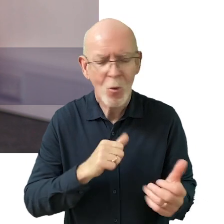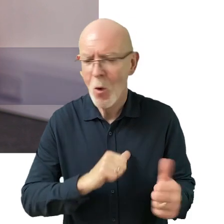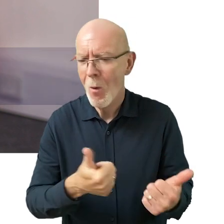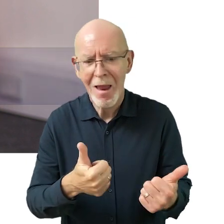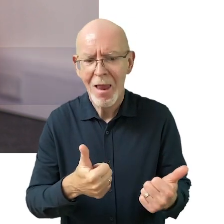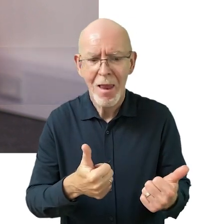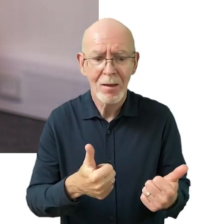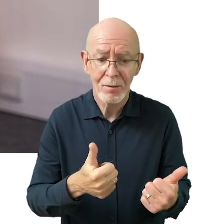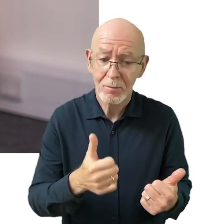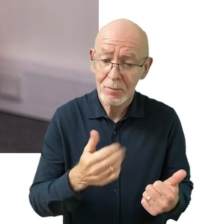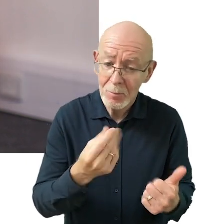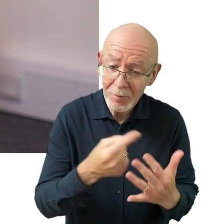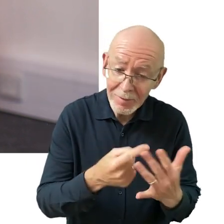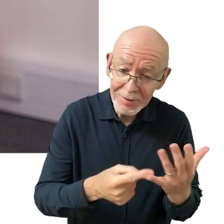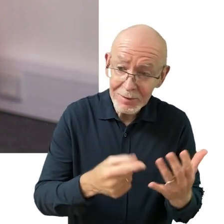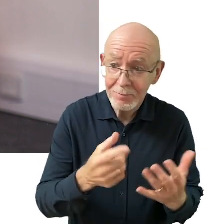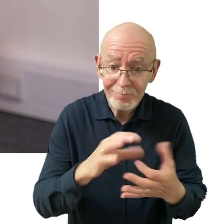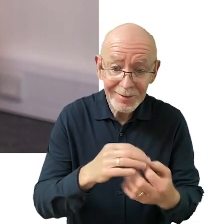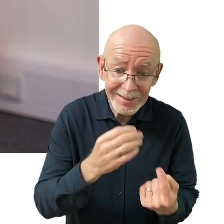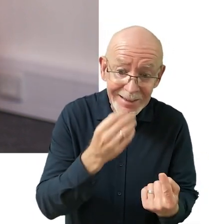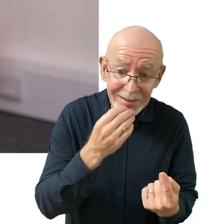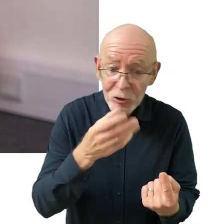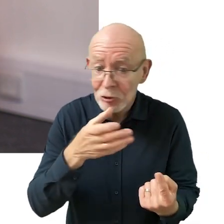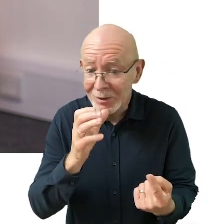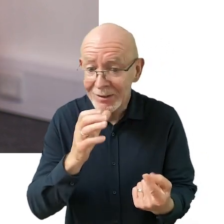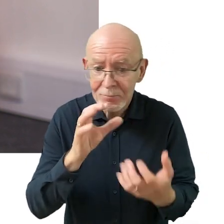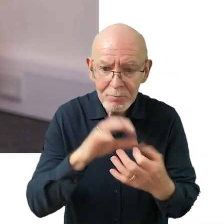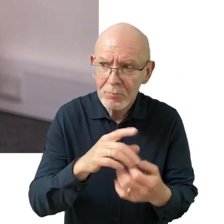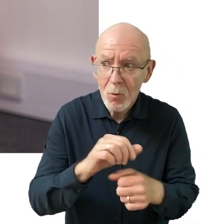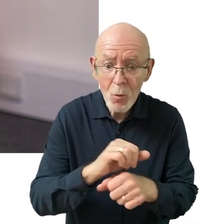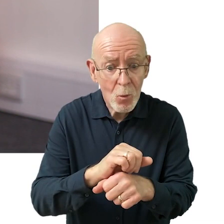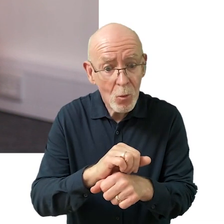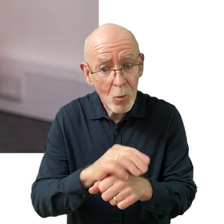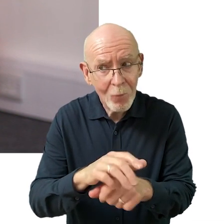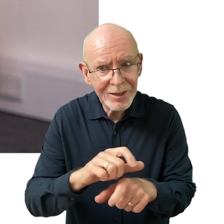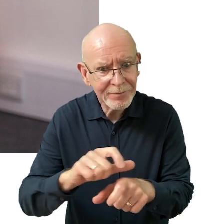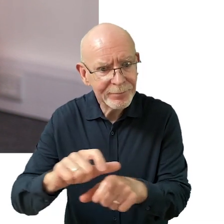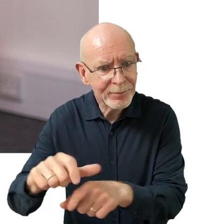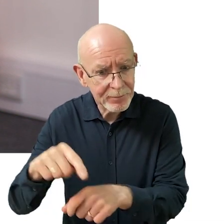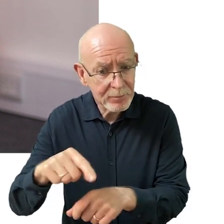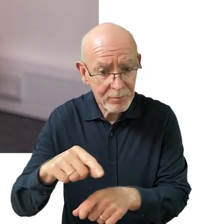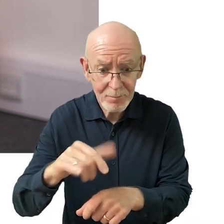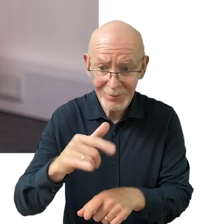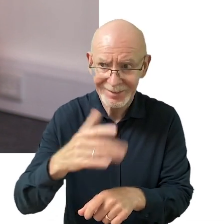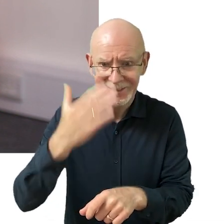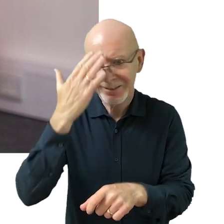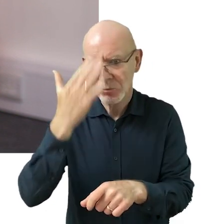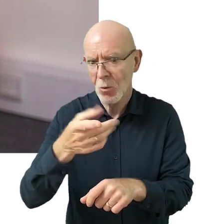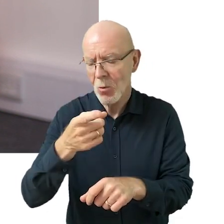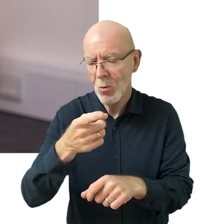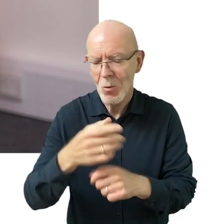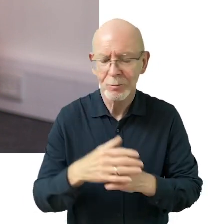unwell. There may be some things about eating and drinking in relation to long COVID that you might not